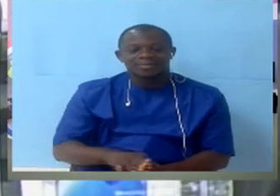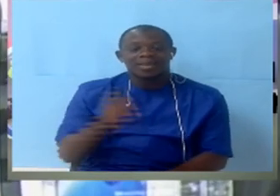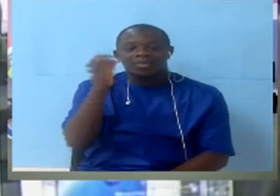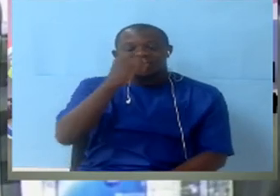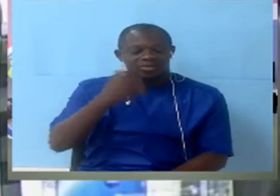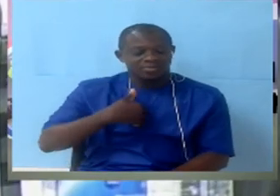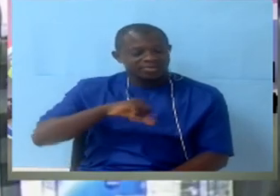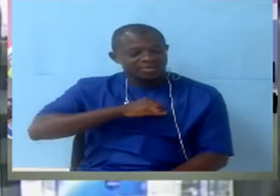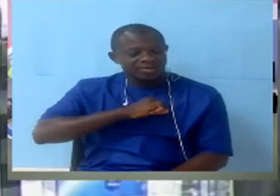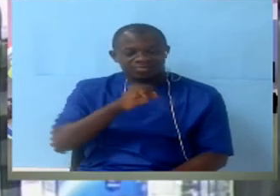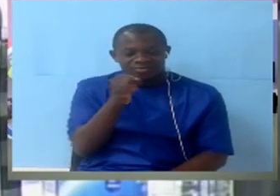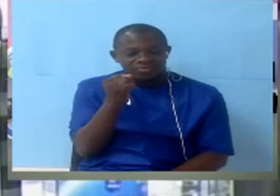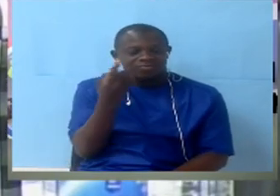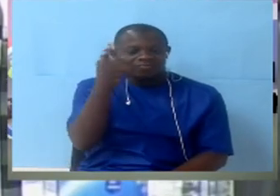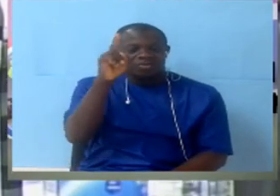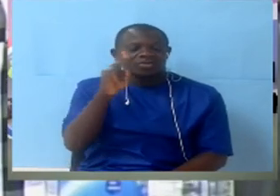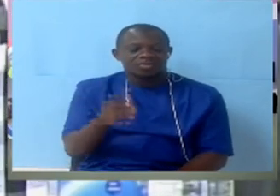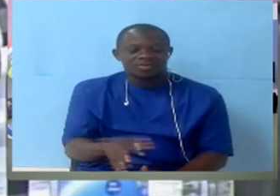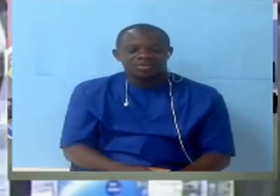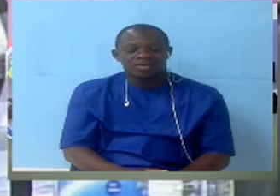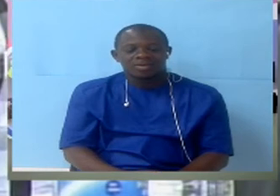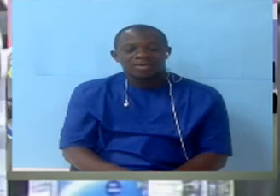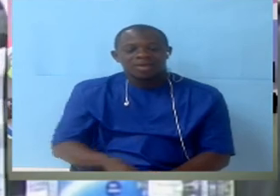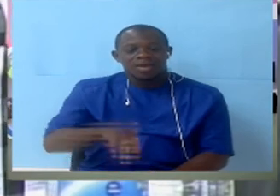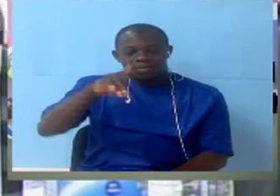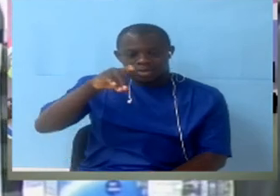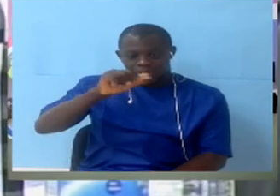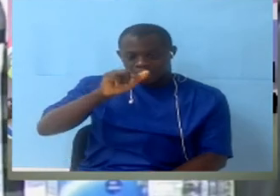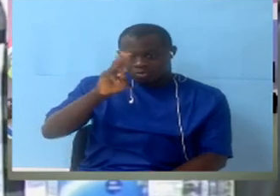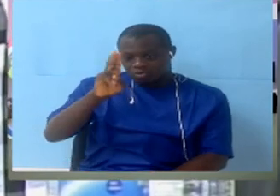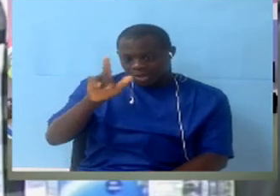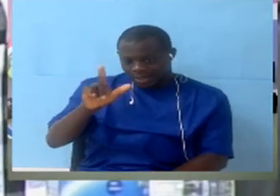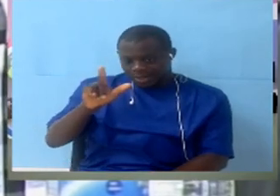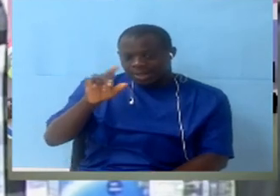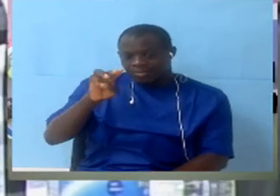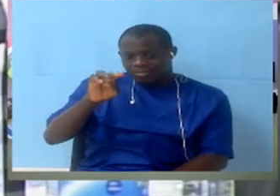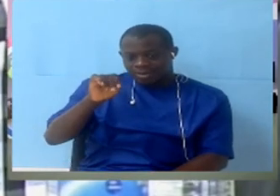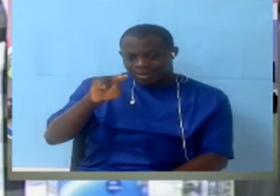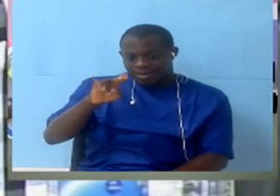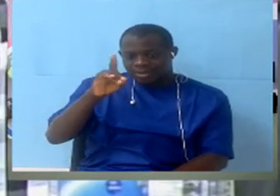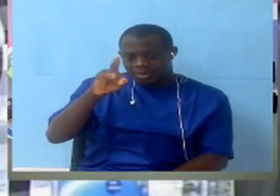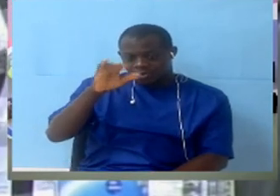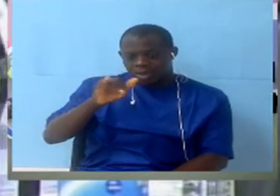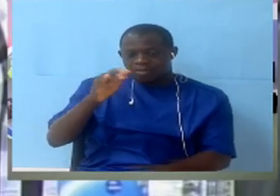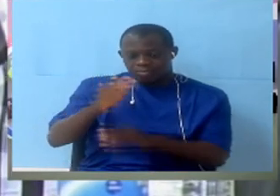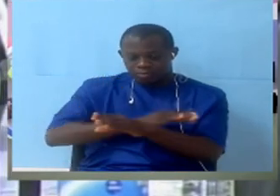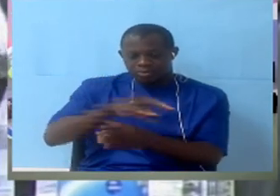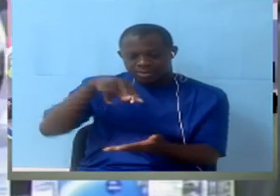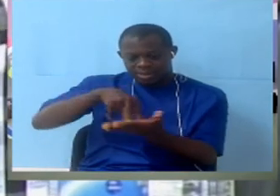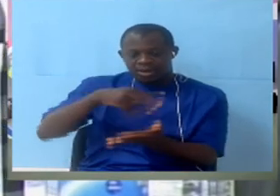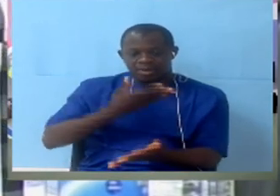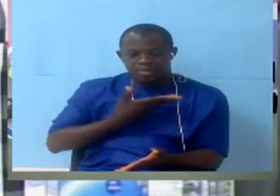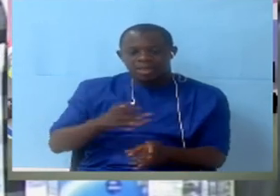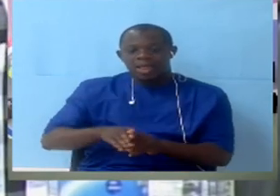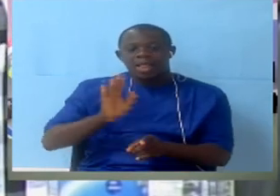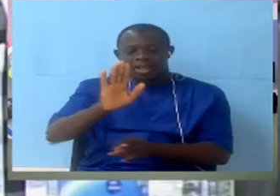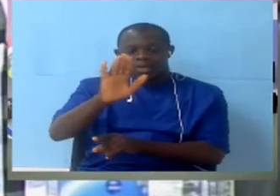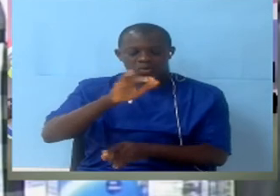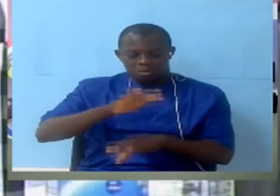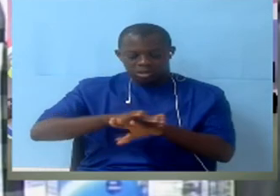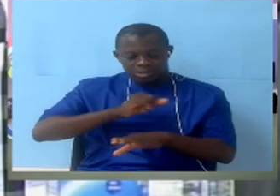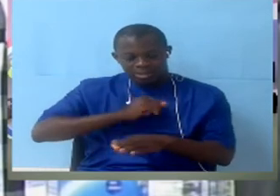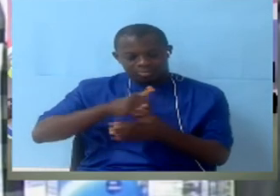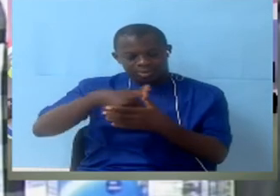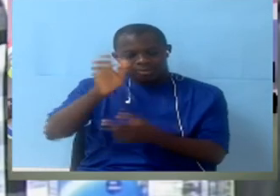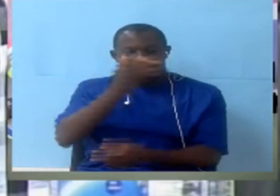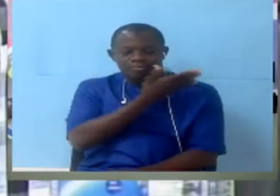Because I resisted initially. But Paul Mendy was orange. But Paul Mendy was standing there. After another finti. Later on, he left the